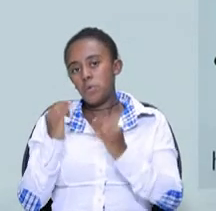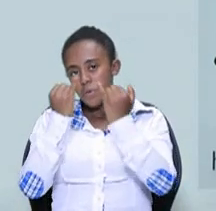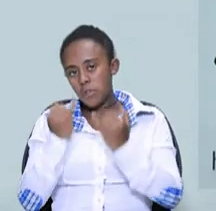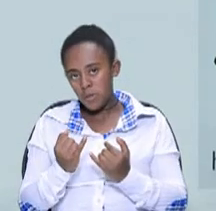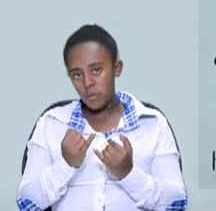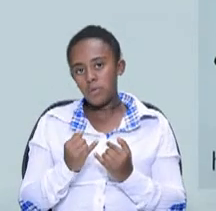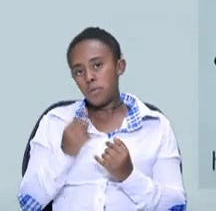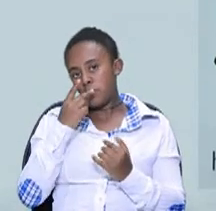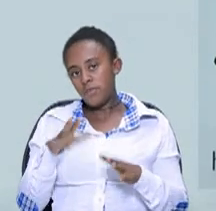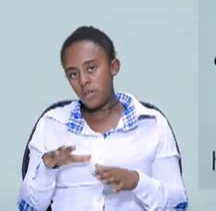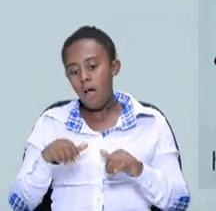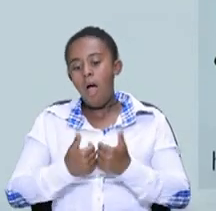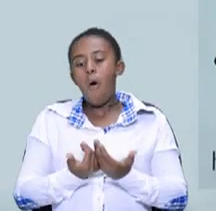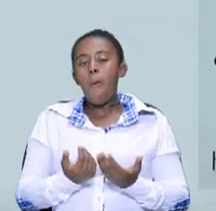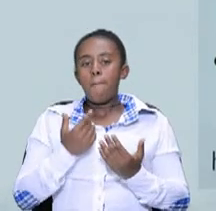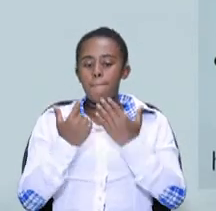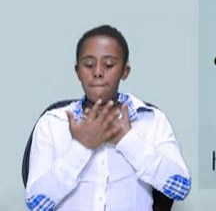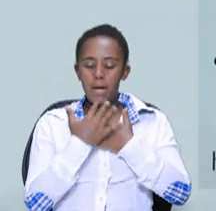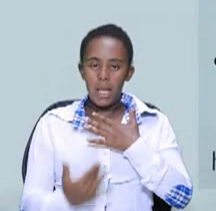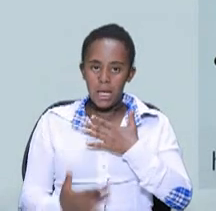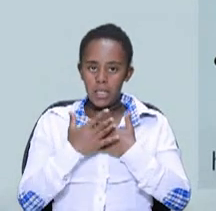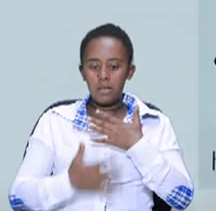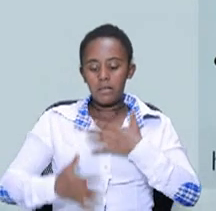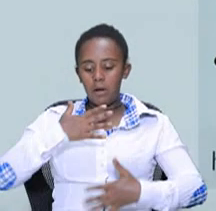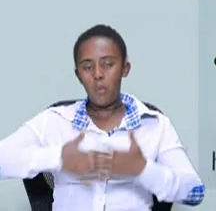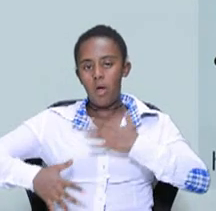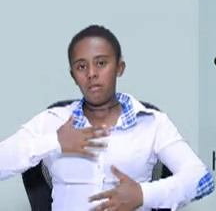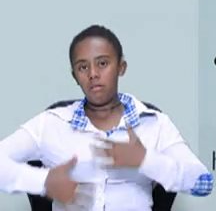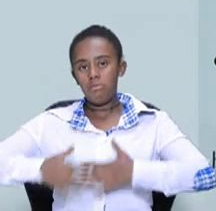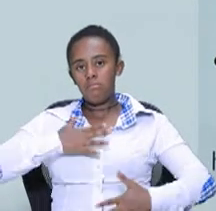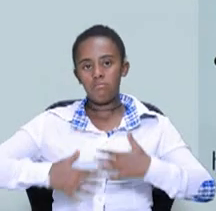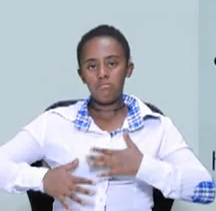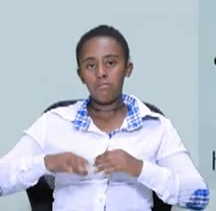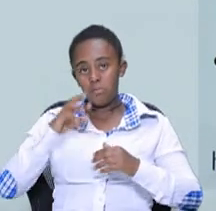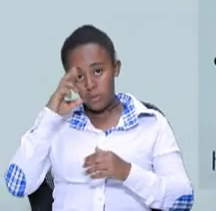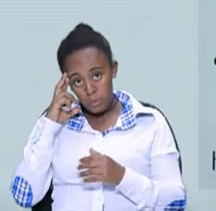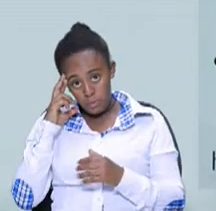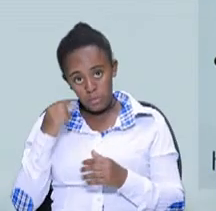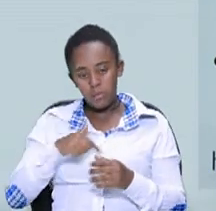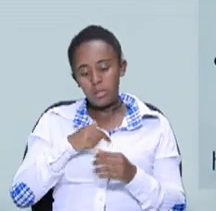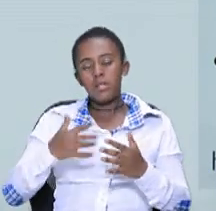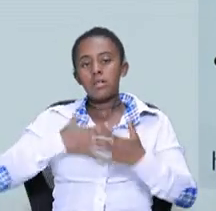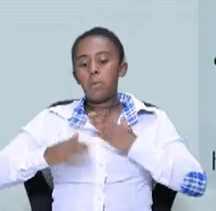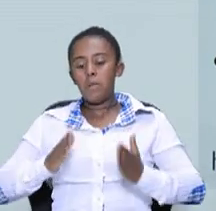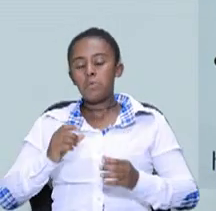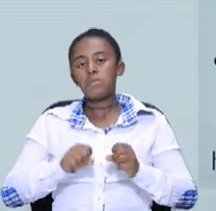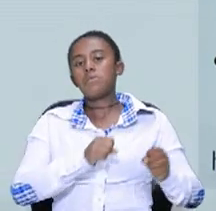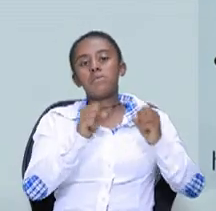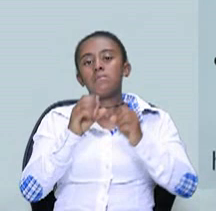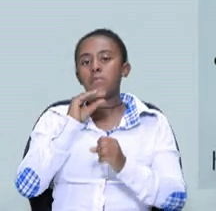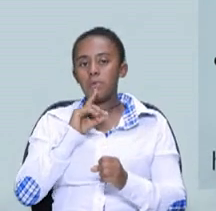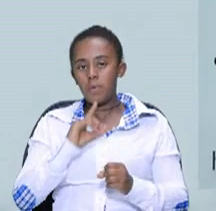now we are going to see how blood circulates in our body. Since we are talking about circulatory system, it